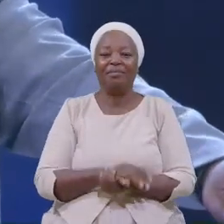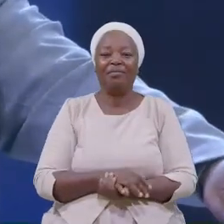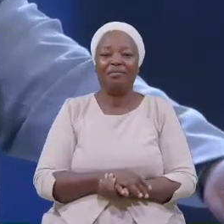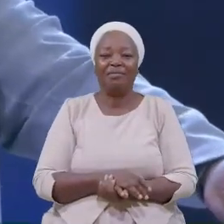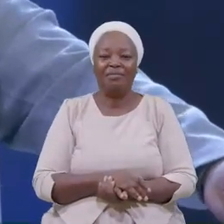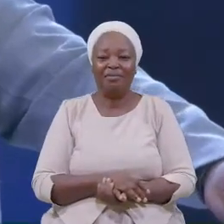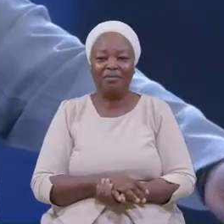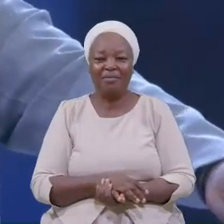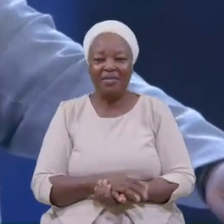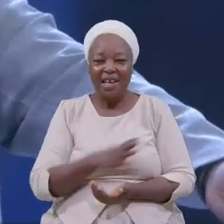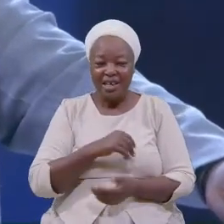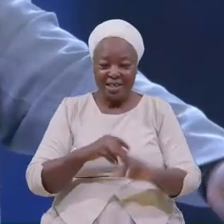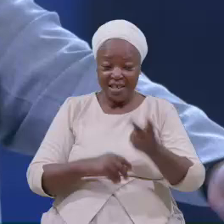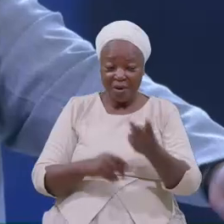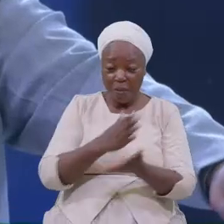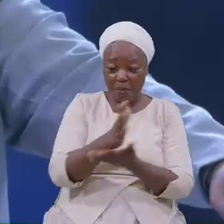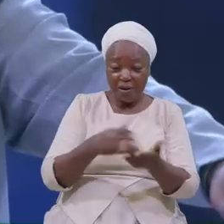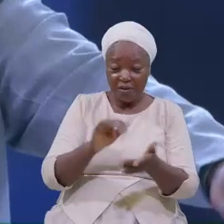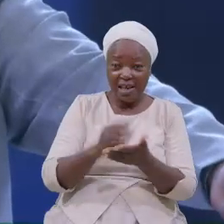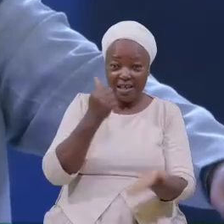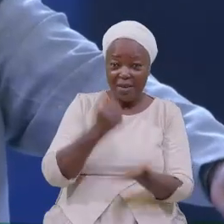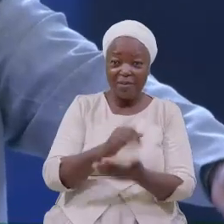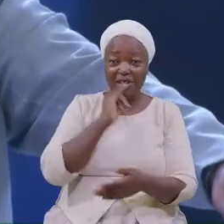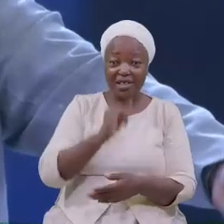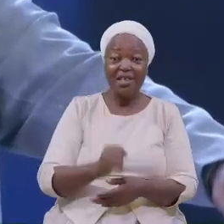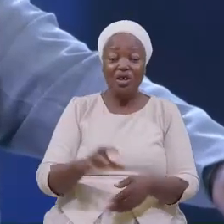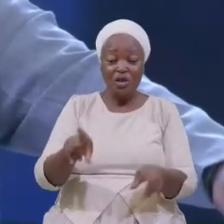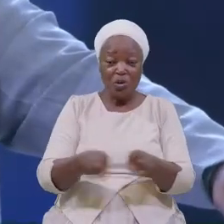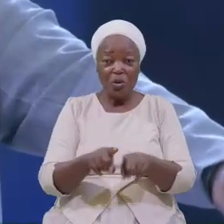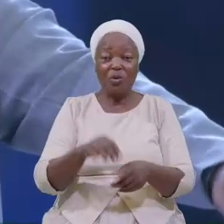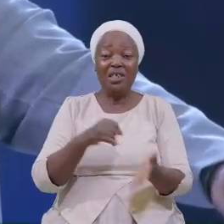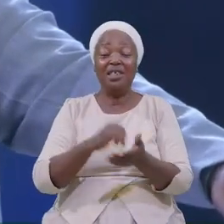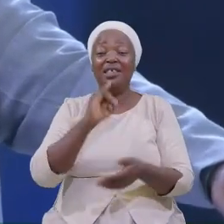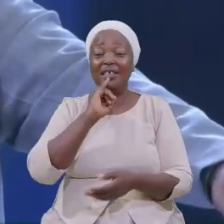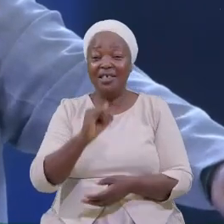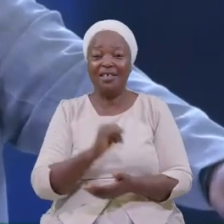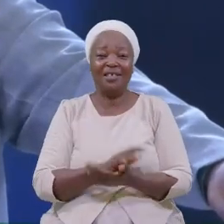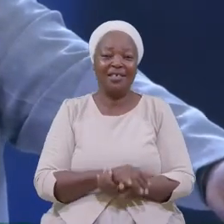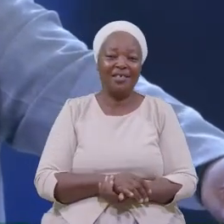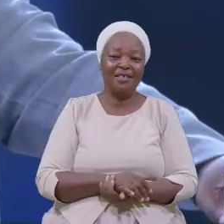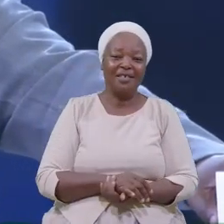And the second part of that amen is so it is.